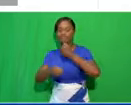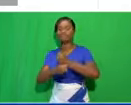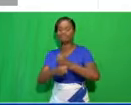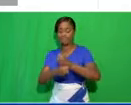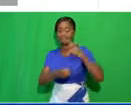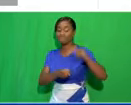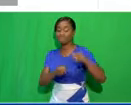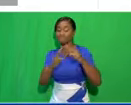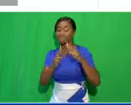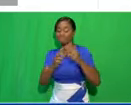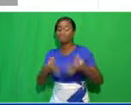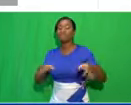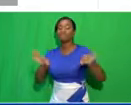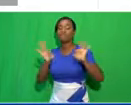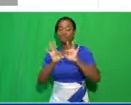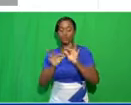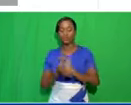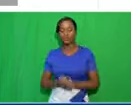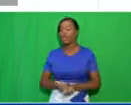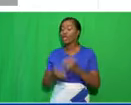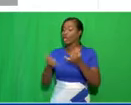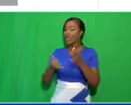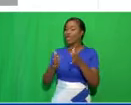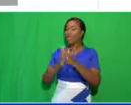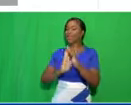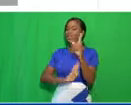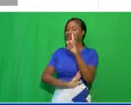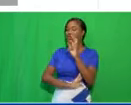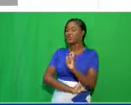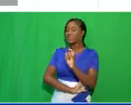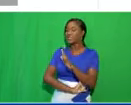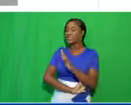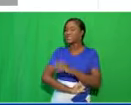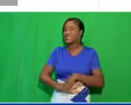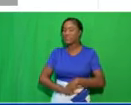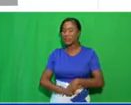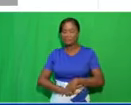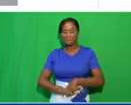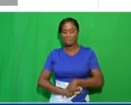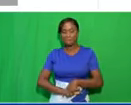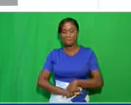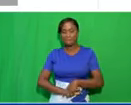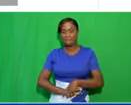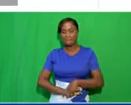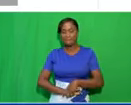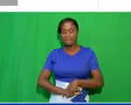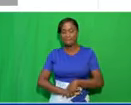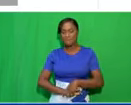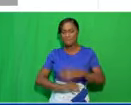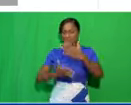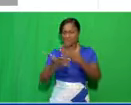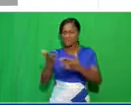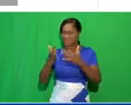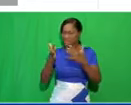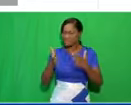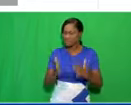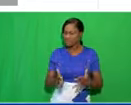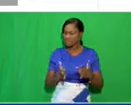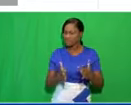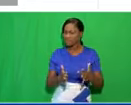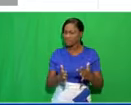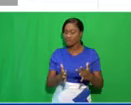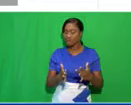3 to 5. I'm going to ask you a question. Maybe devil just got into my mind. Are some students being left